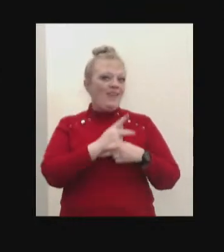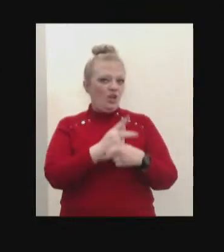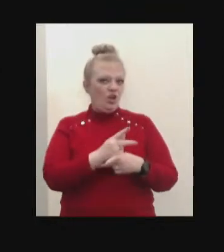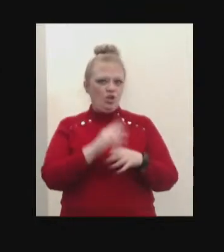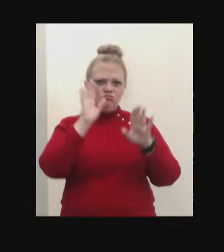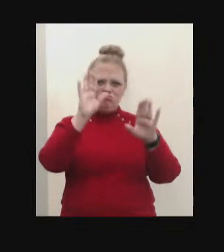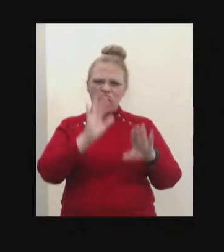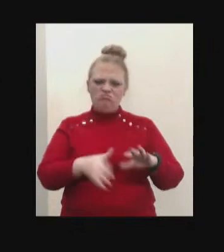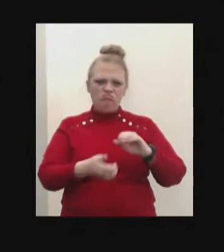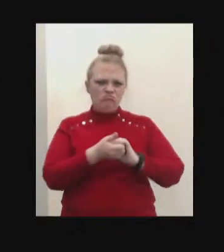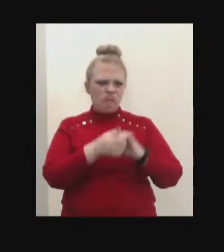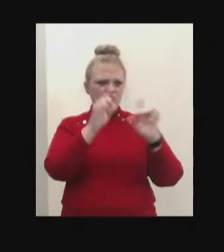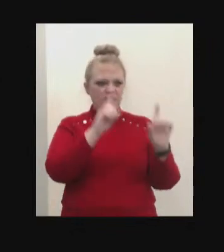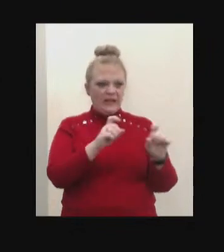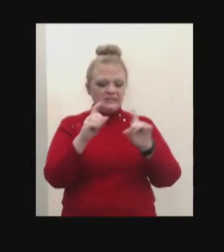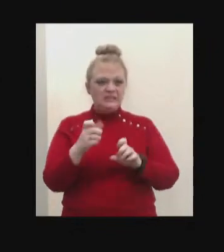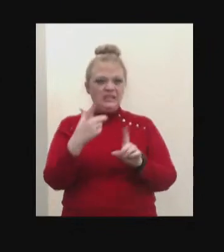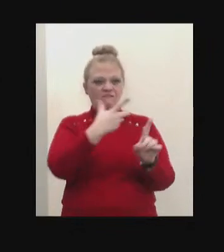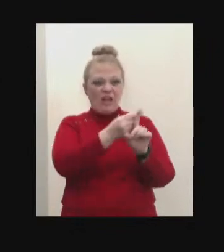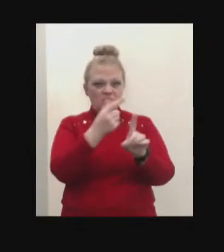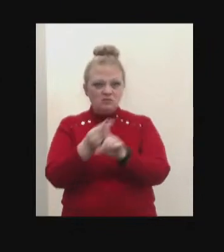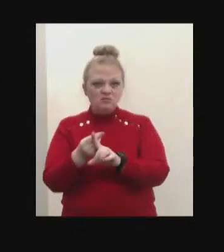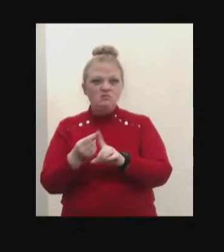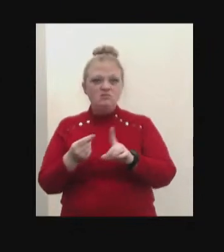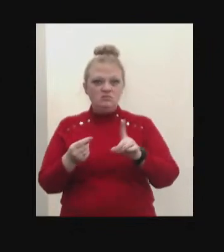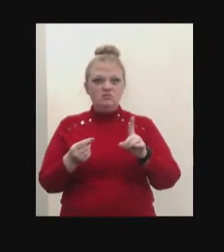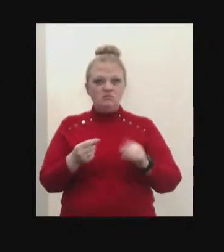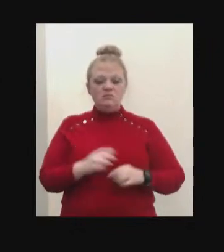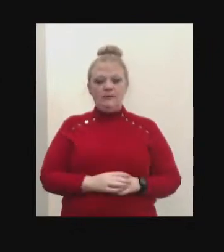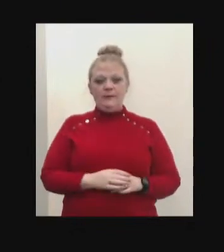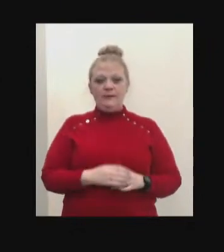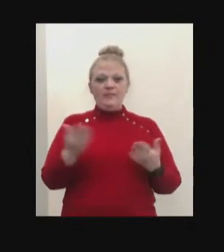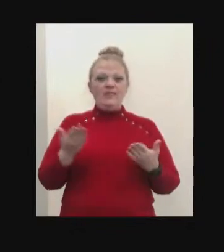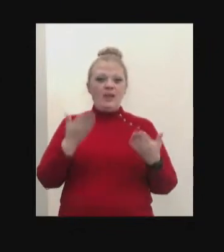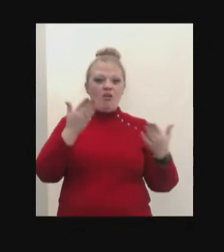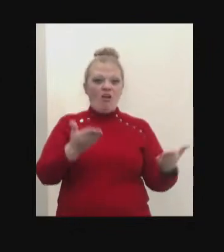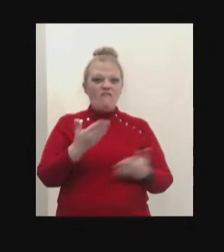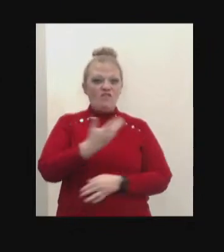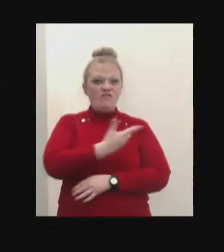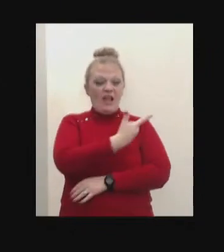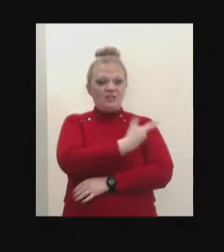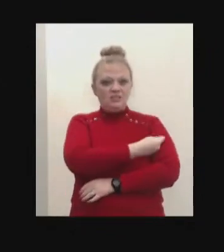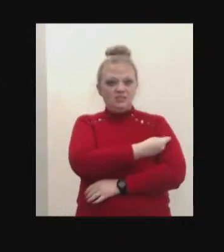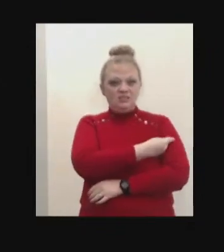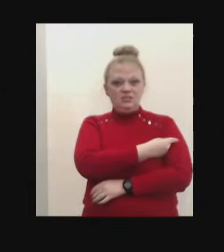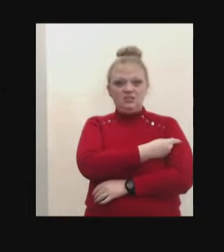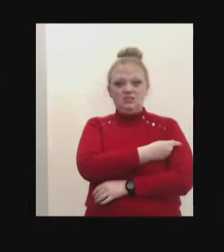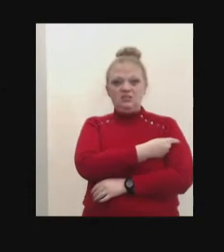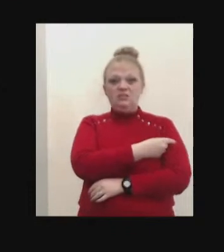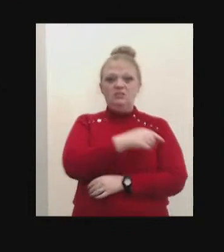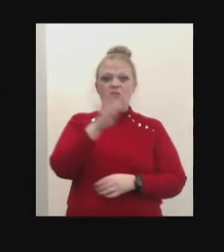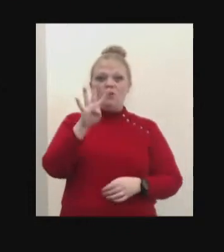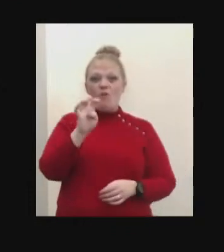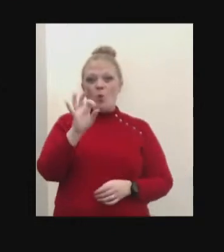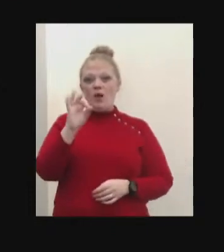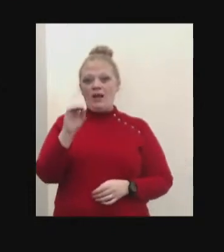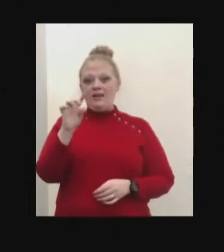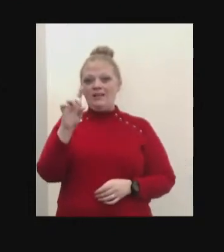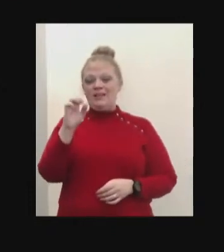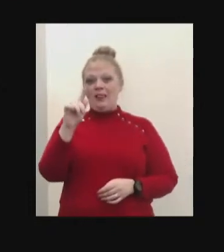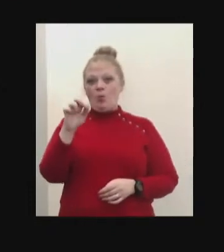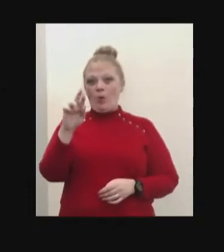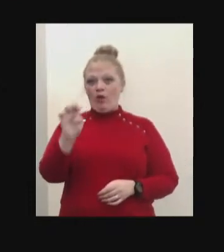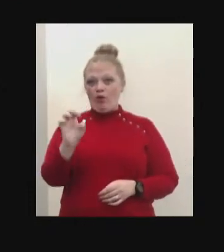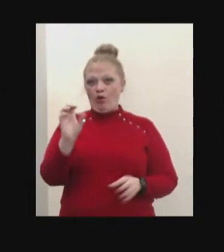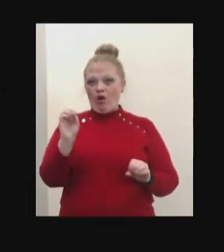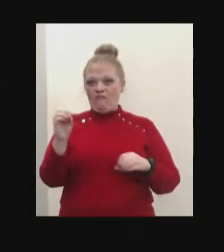in testing and vaccination. They are offering vaccines on their 490 Delaware office and also